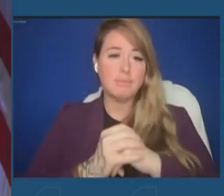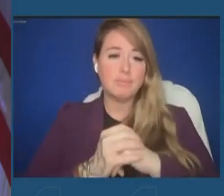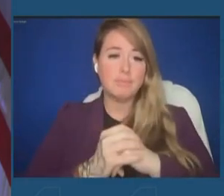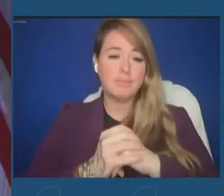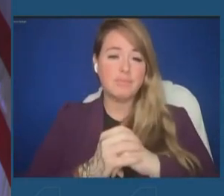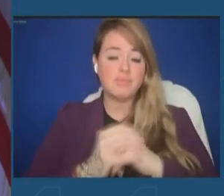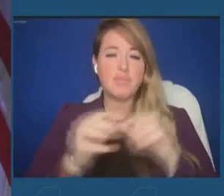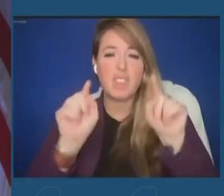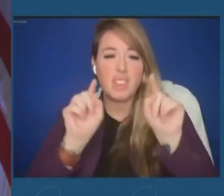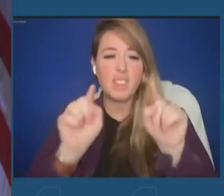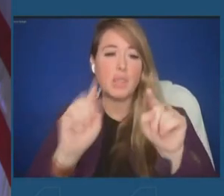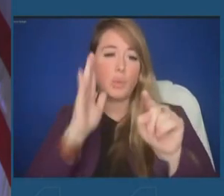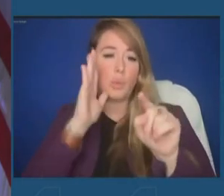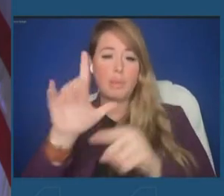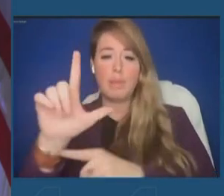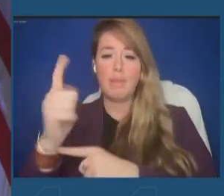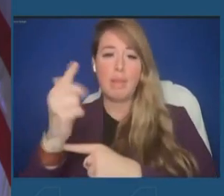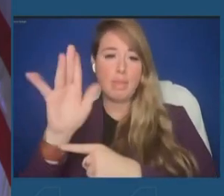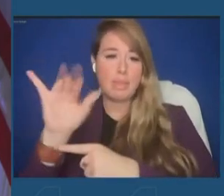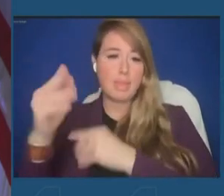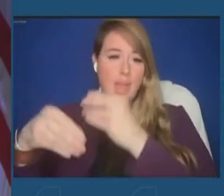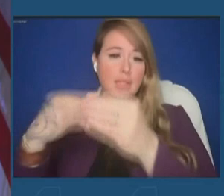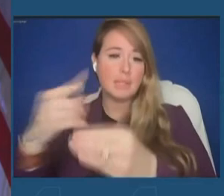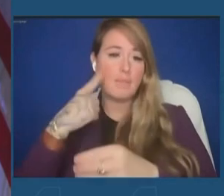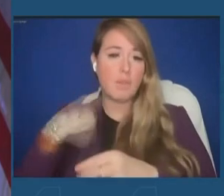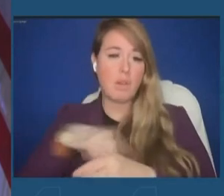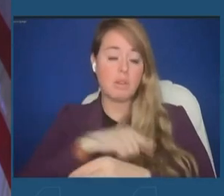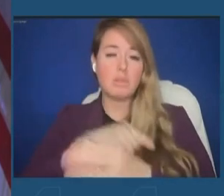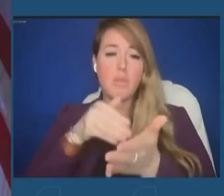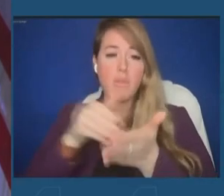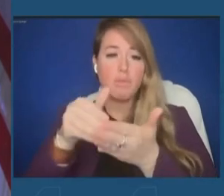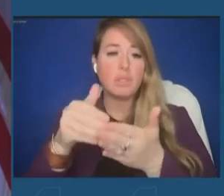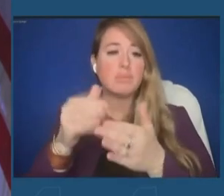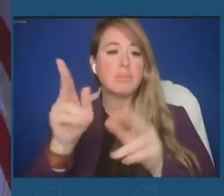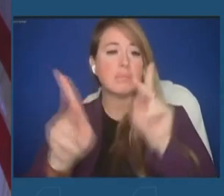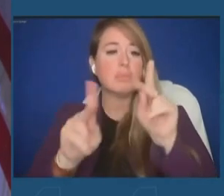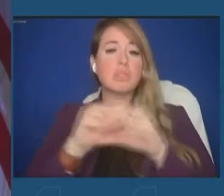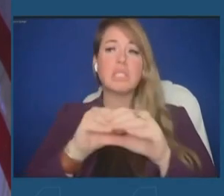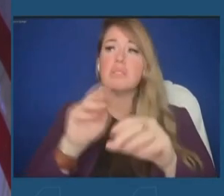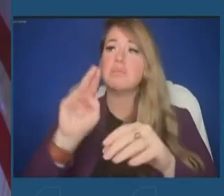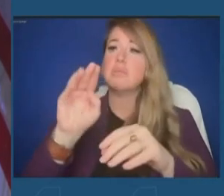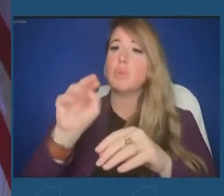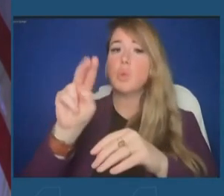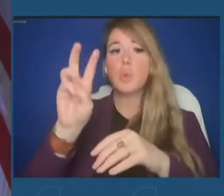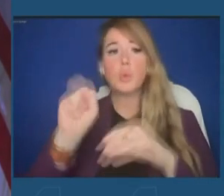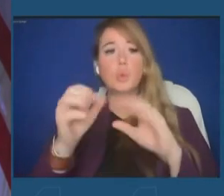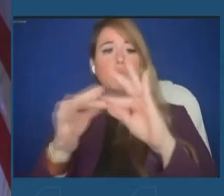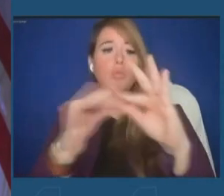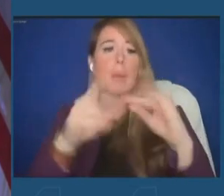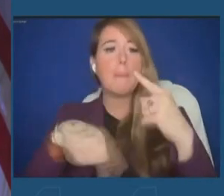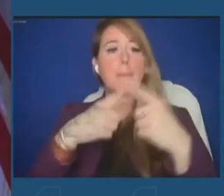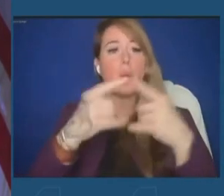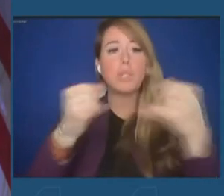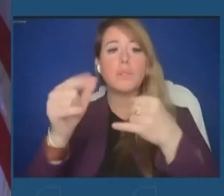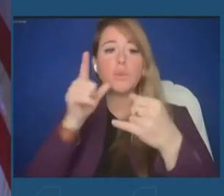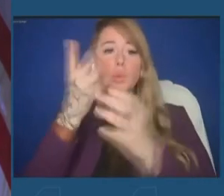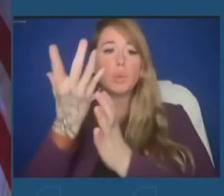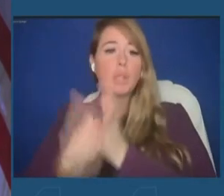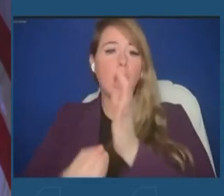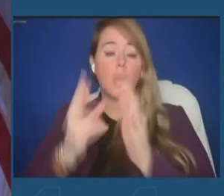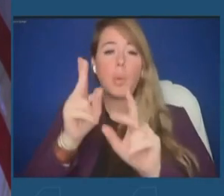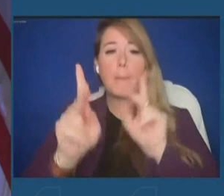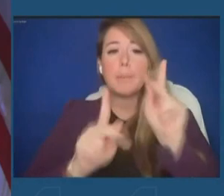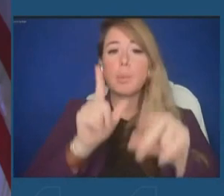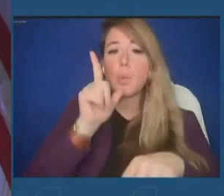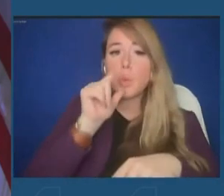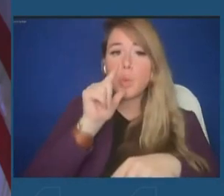This will be a legacy of ours. Too often, members in the media want to talk about the number of individuals who died or those who